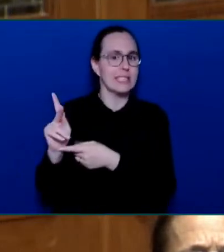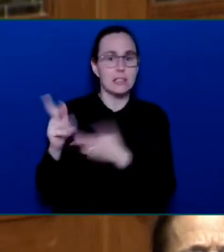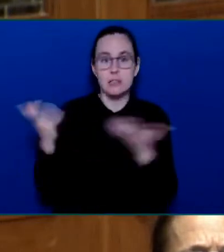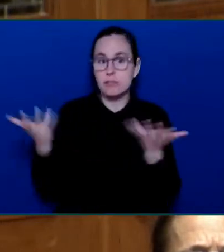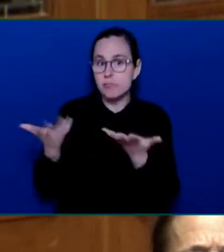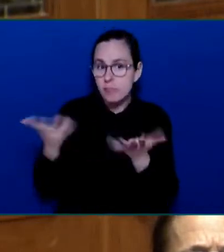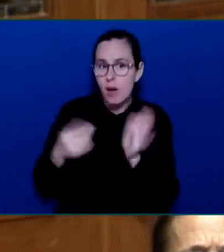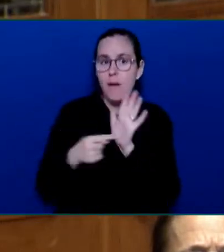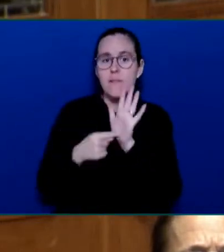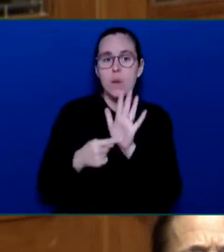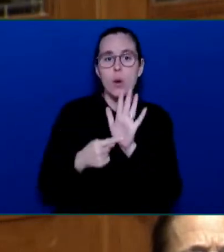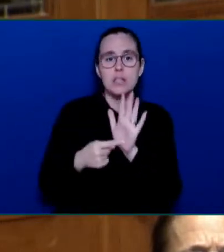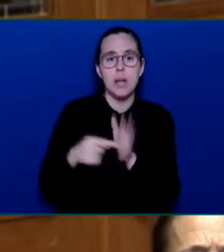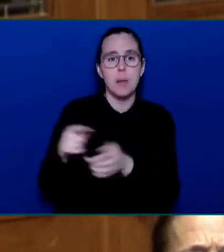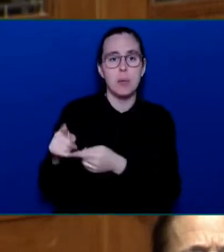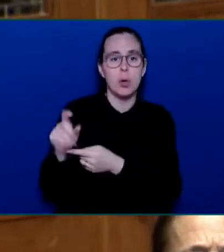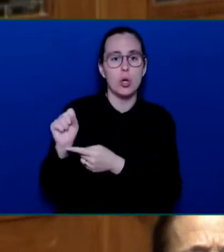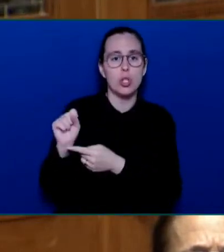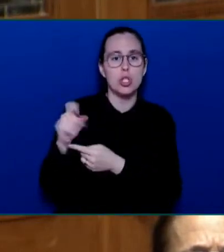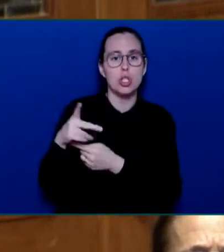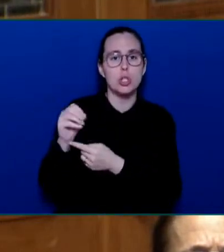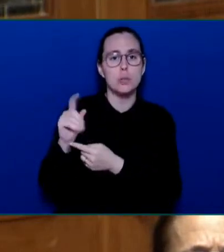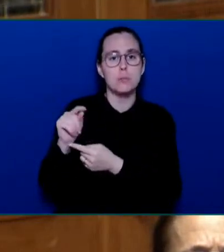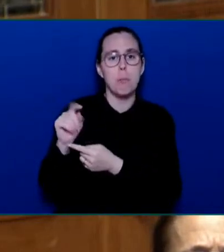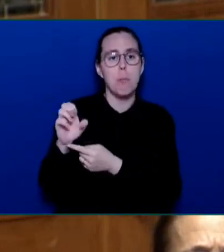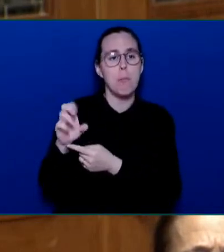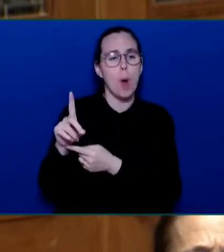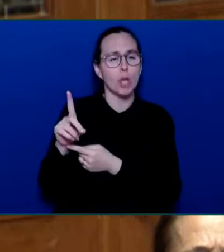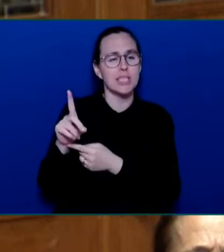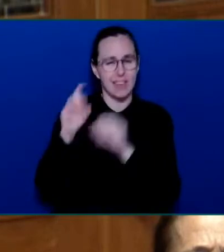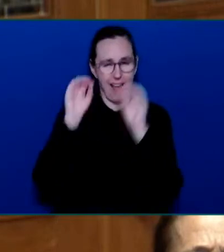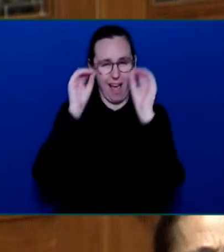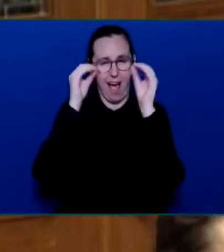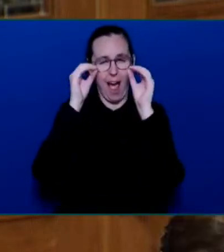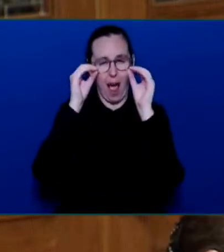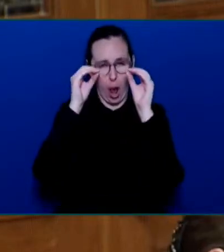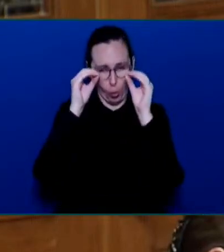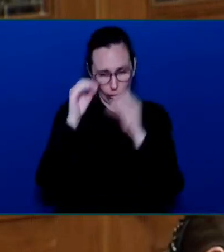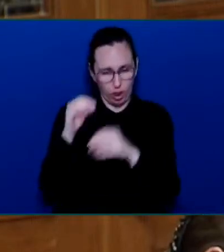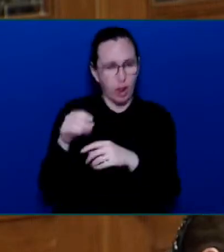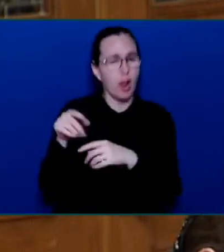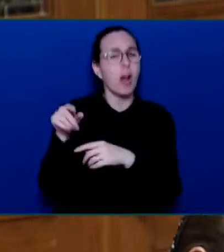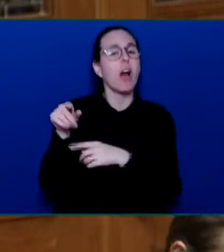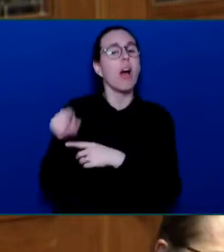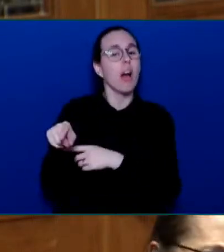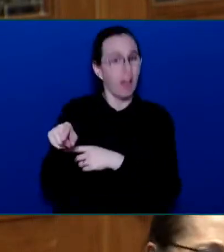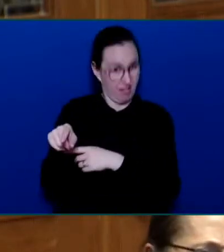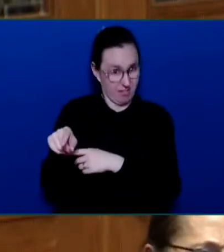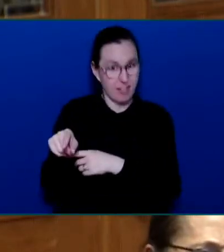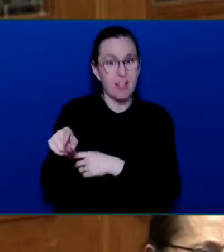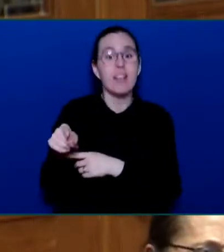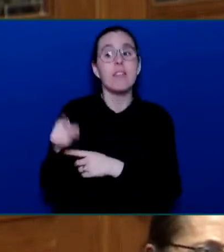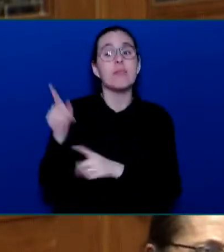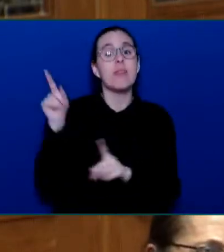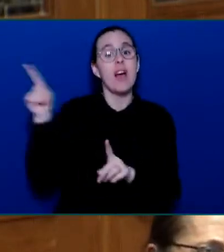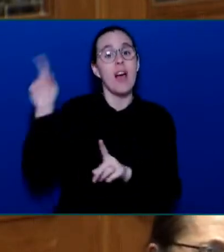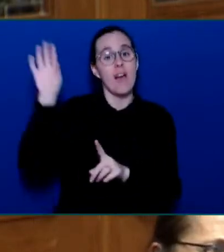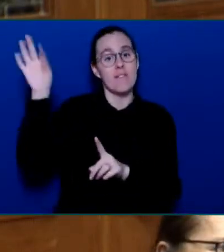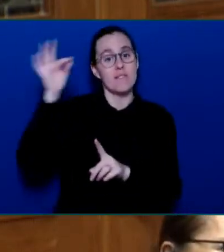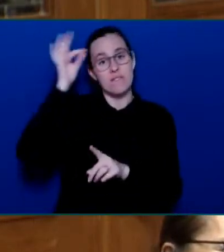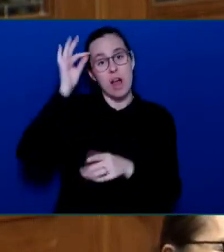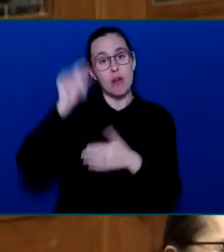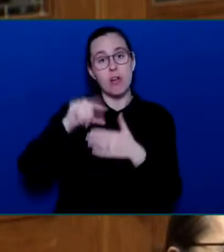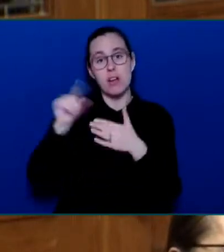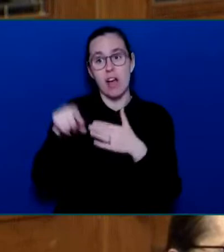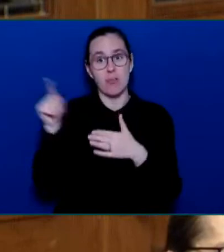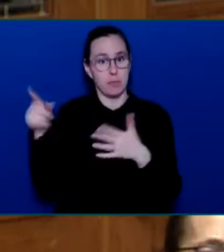only place in Canada where this species has ever been found. The federal government was prepared to issue a rare emergency